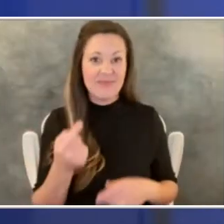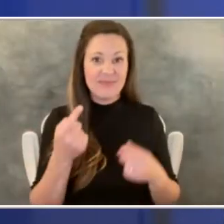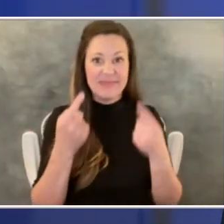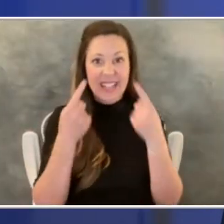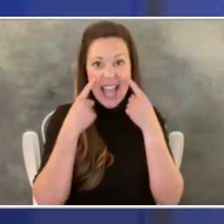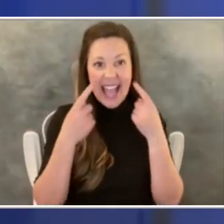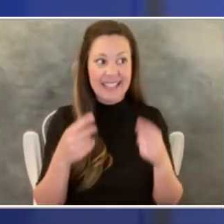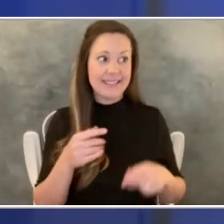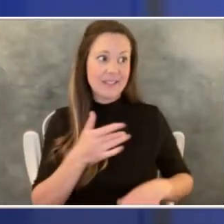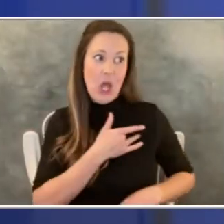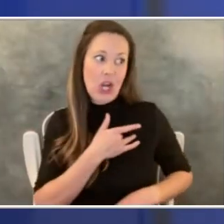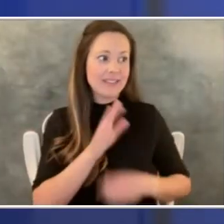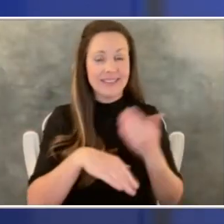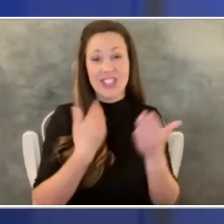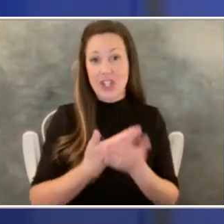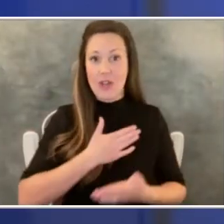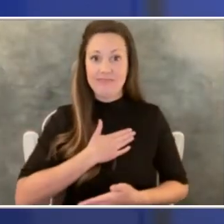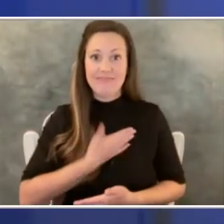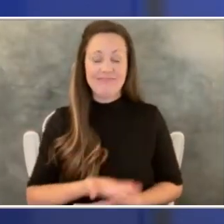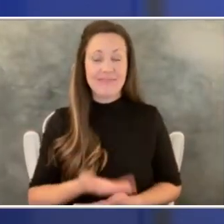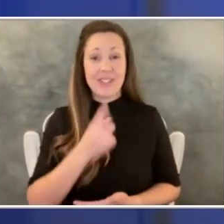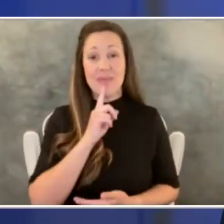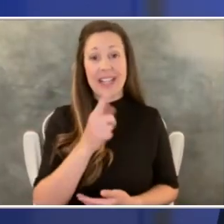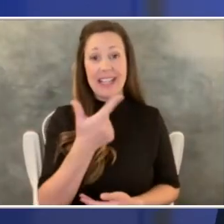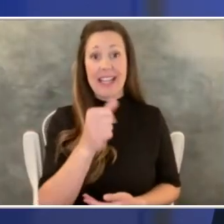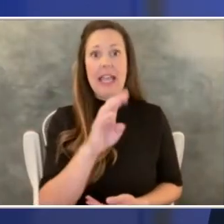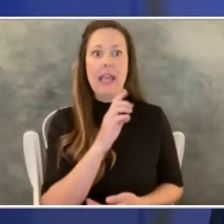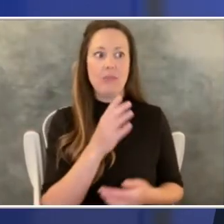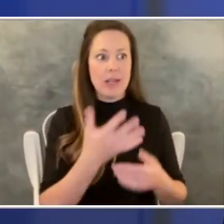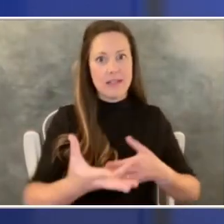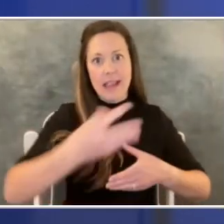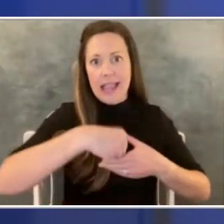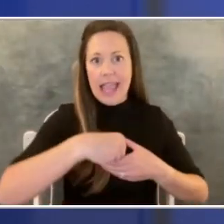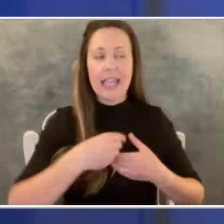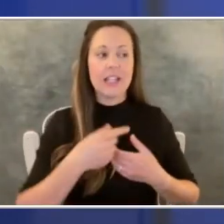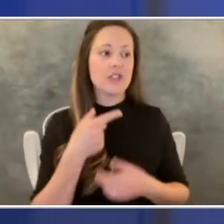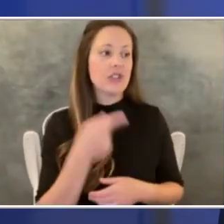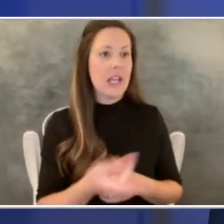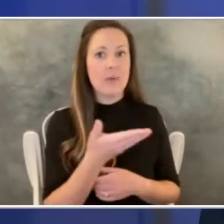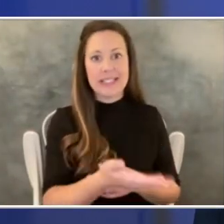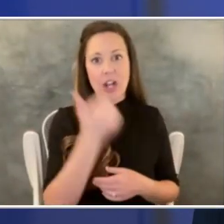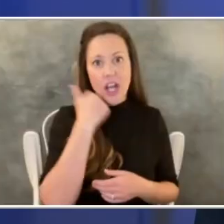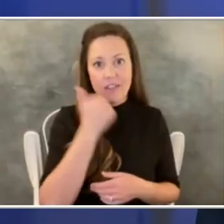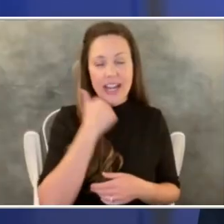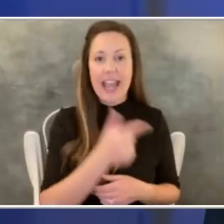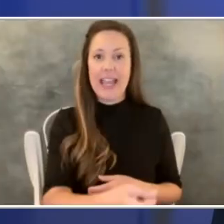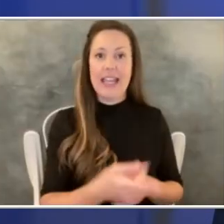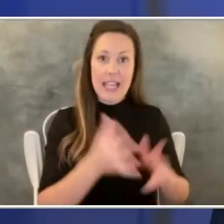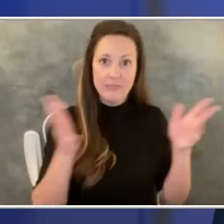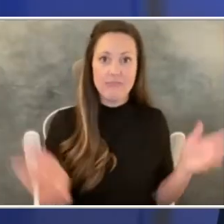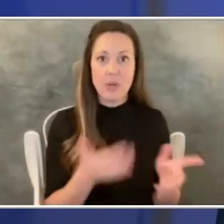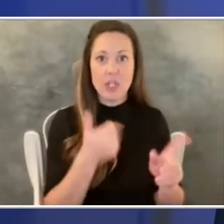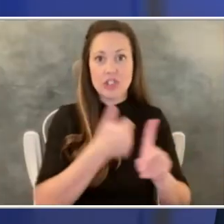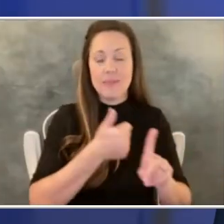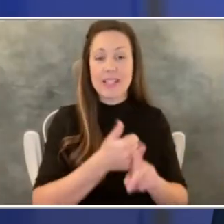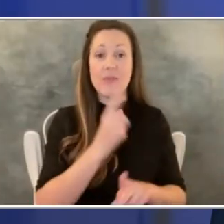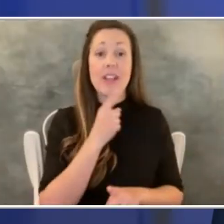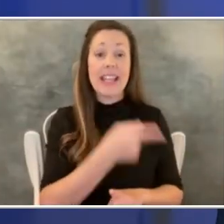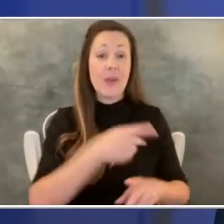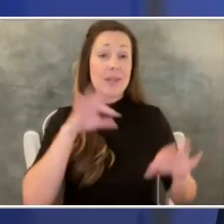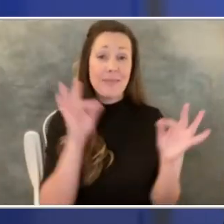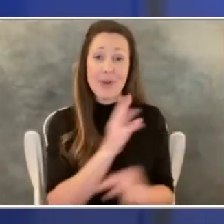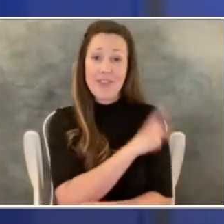his head around it the whole time. He engaged in the process. He was present every day. He pushed himself. He was a perfect patient. He made my